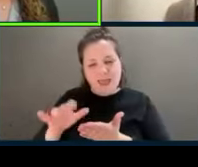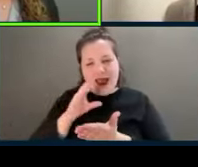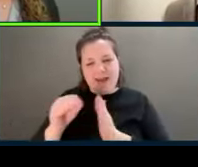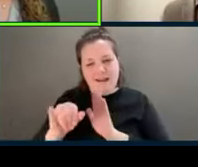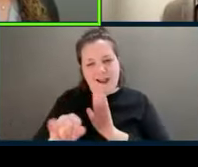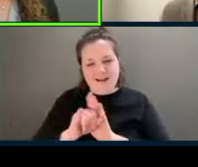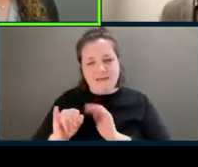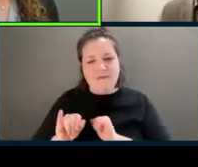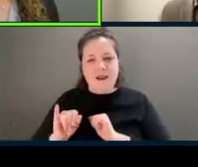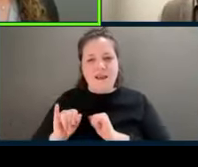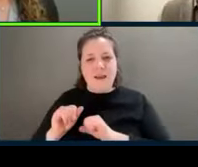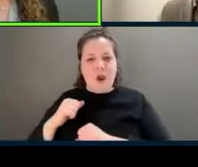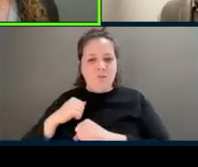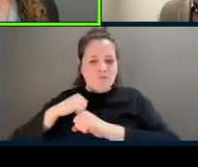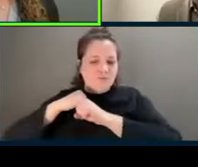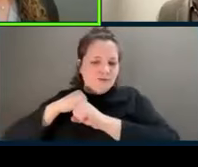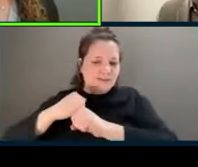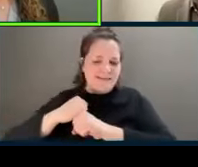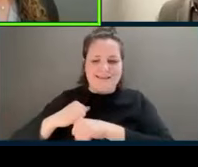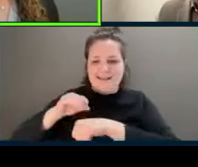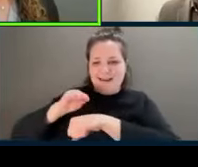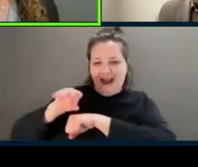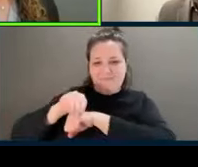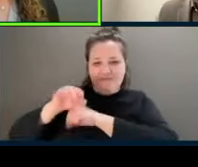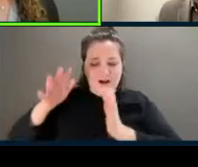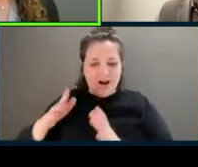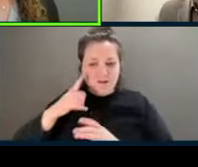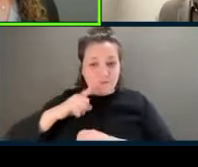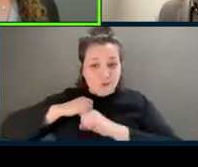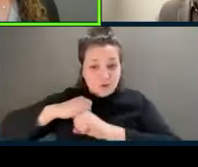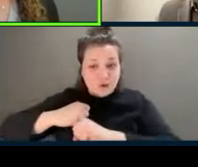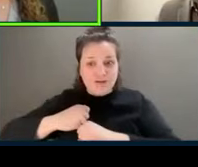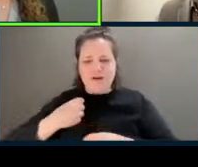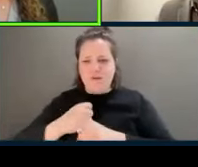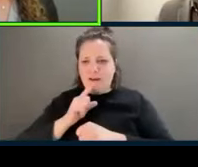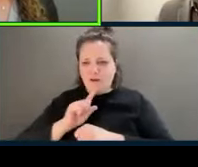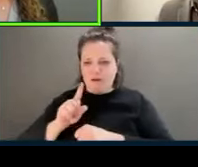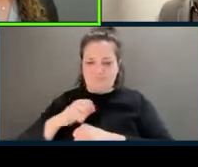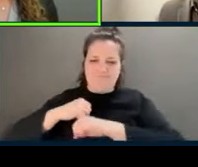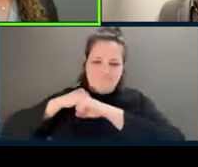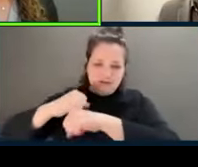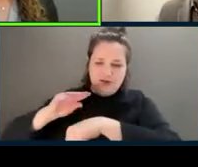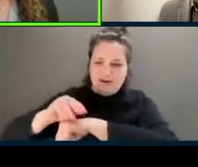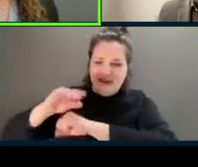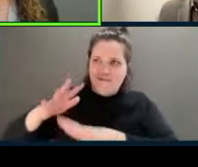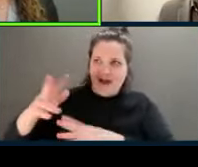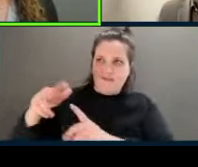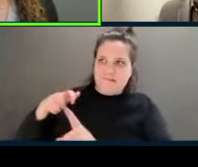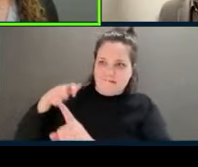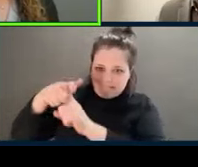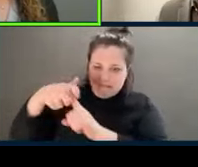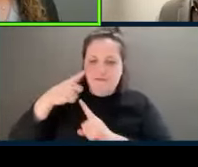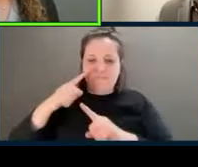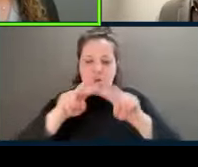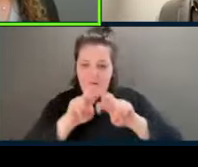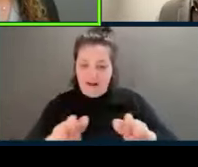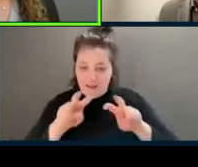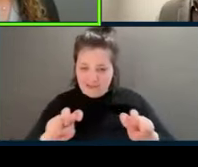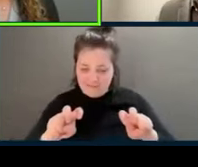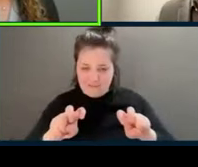your protective security advisor and making sure that you want to engage them for security assessment to be conducted. But particularly